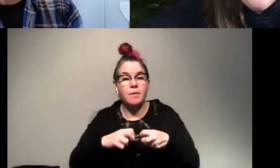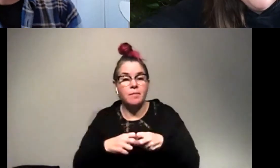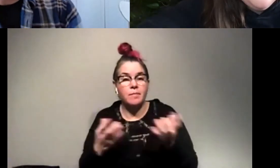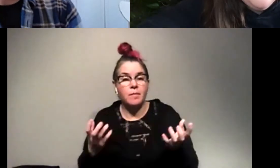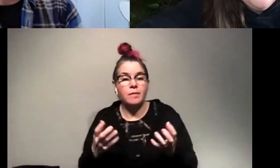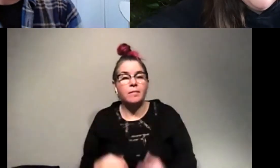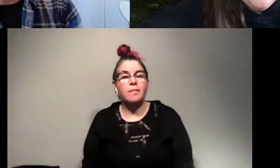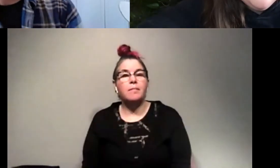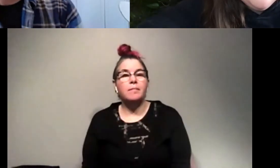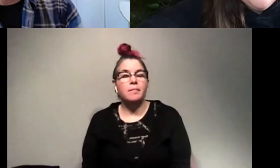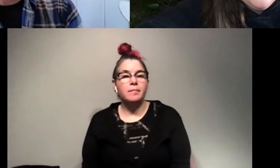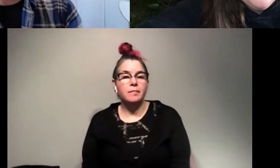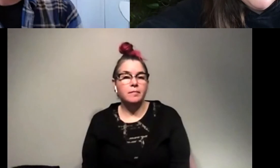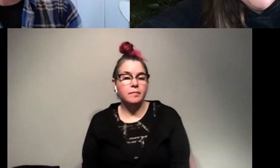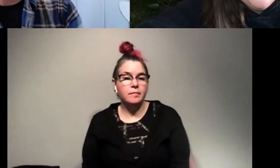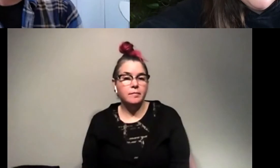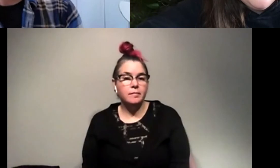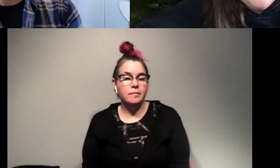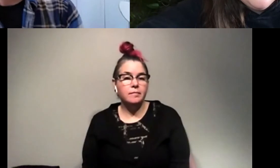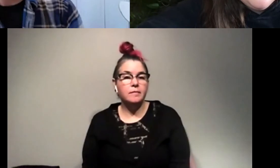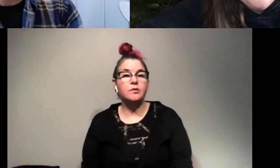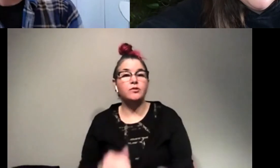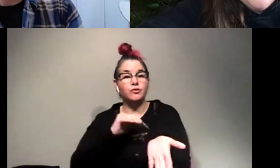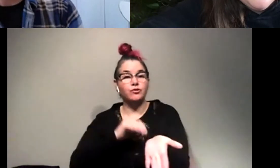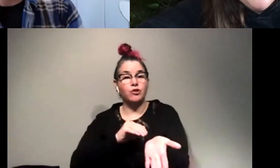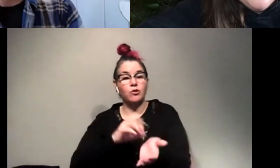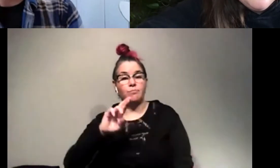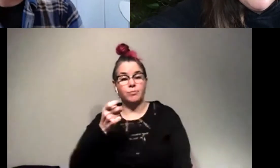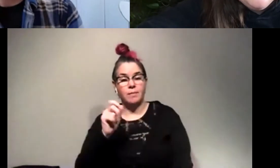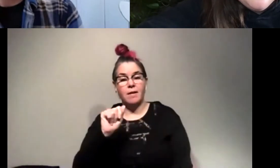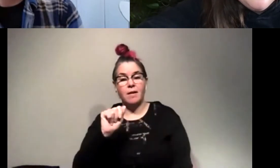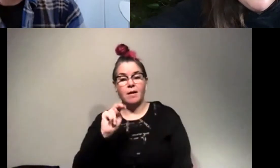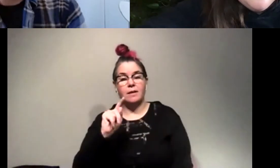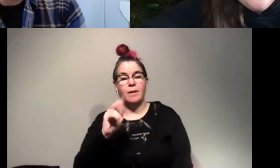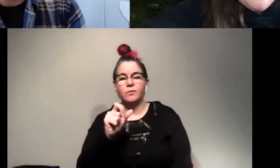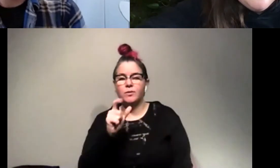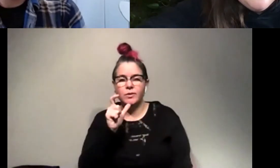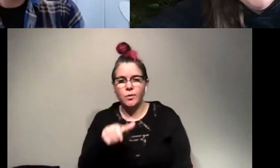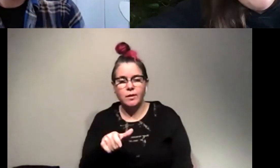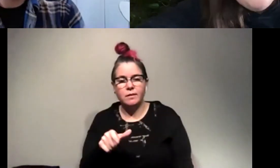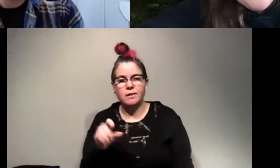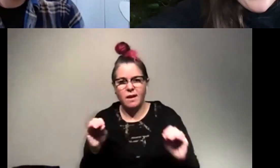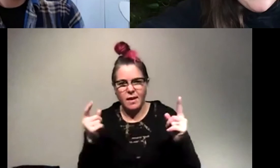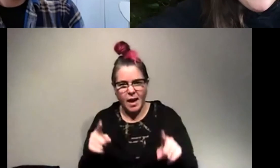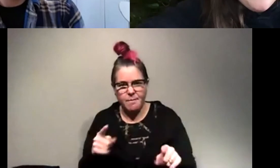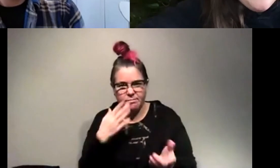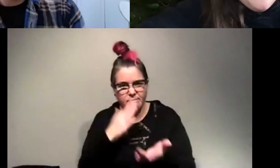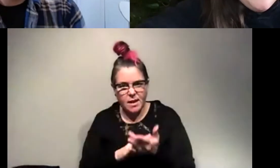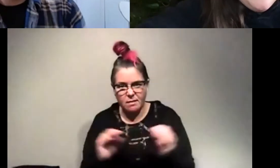almost every time a doctor gives antibiotics unnecessarily, nothing happens.